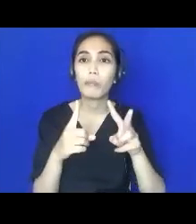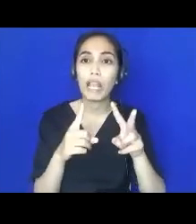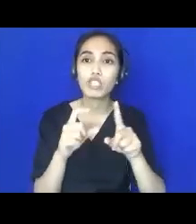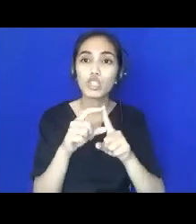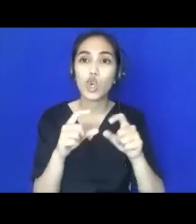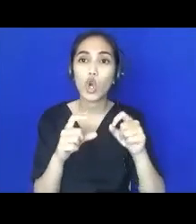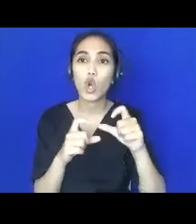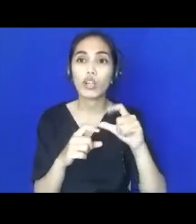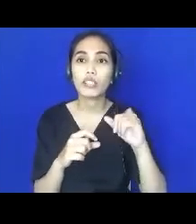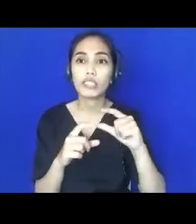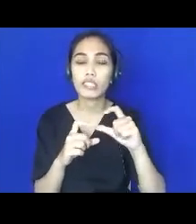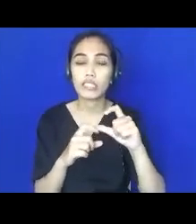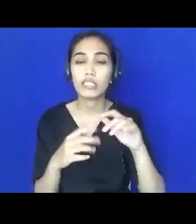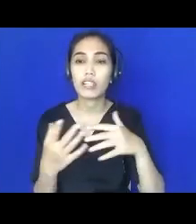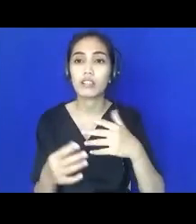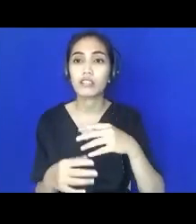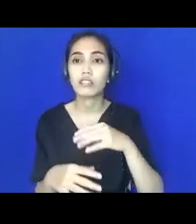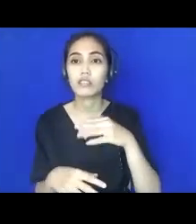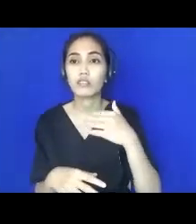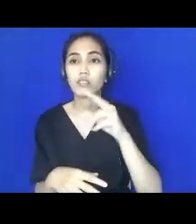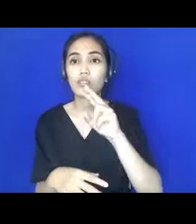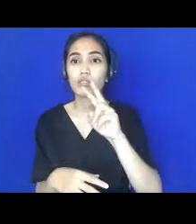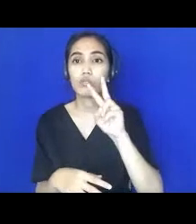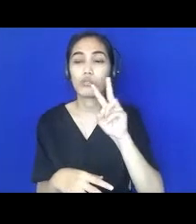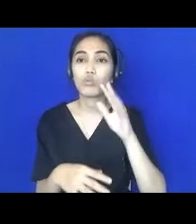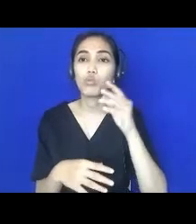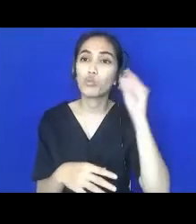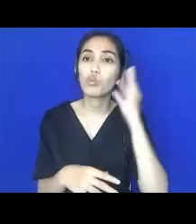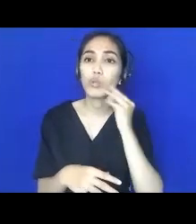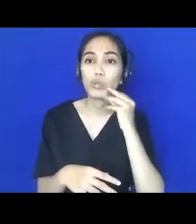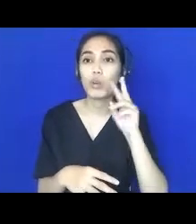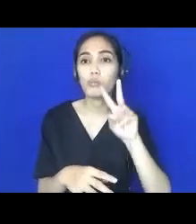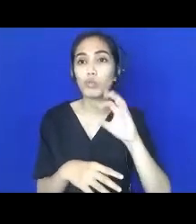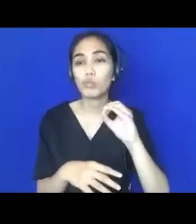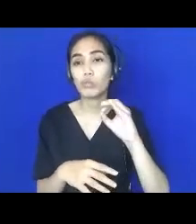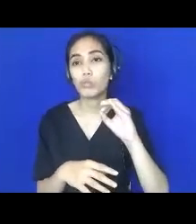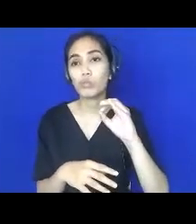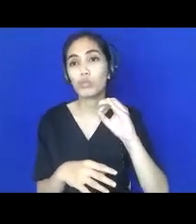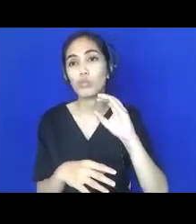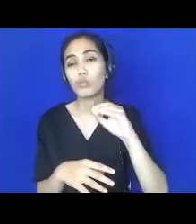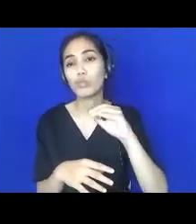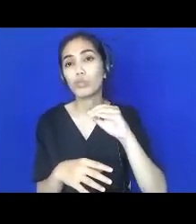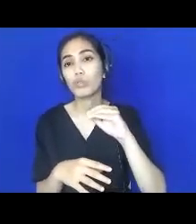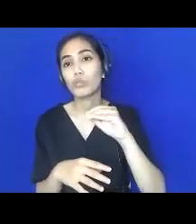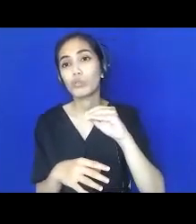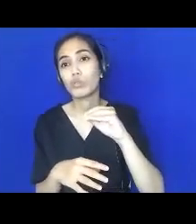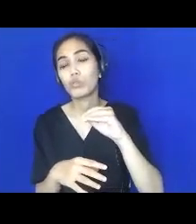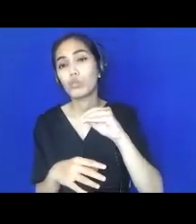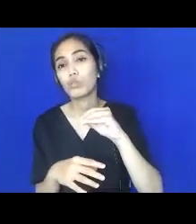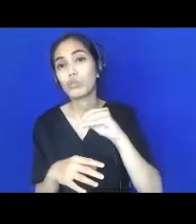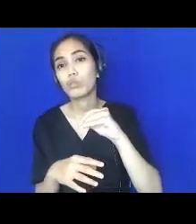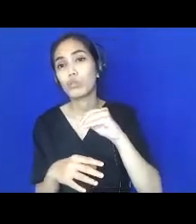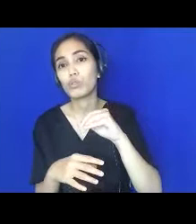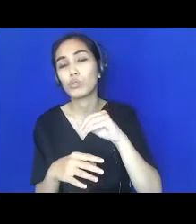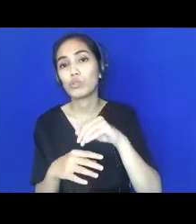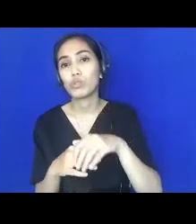of the girls said that they got the dose and 1/3 consumed it. And taking the tablets in class really helped. They were